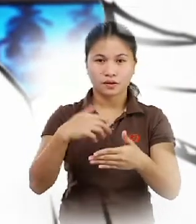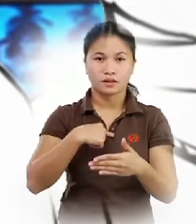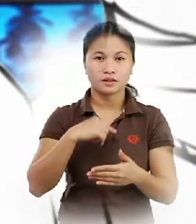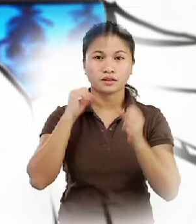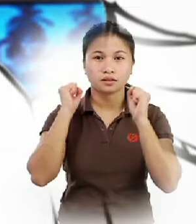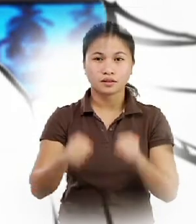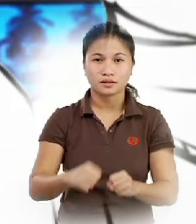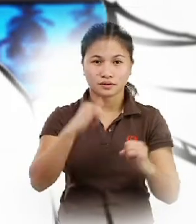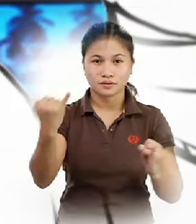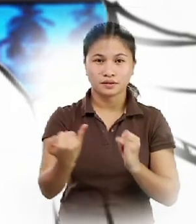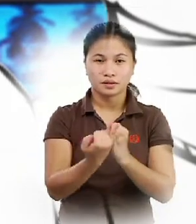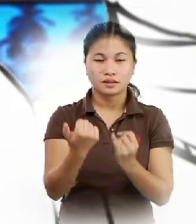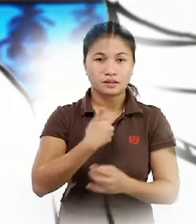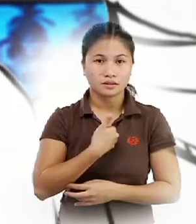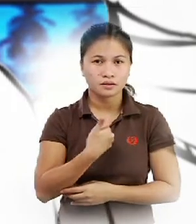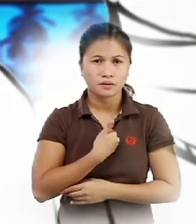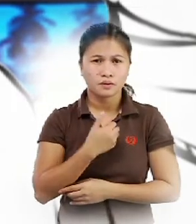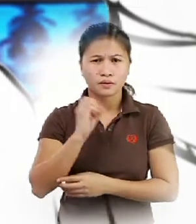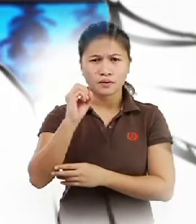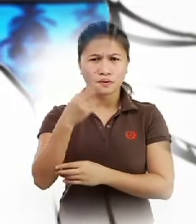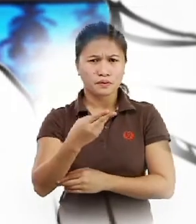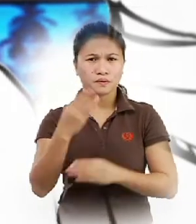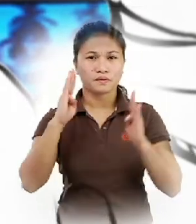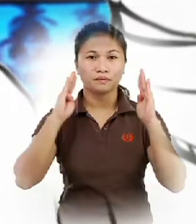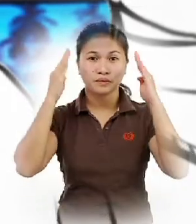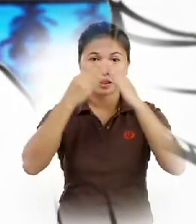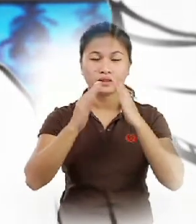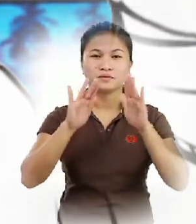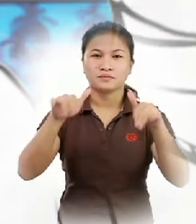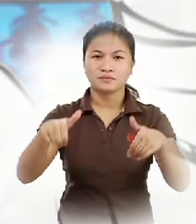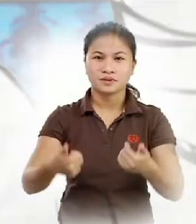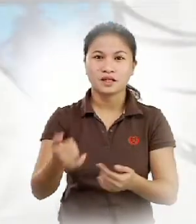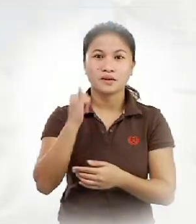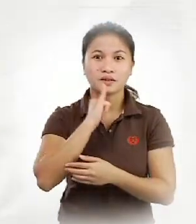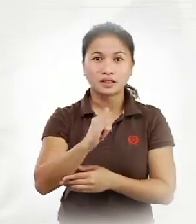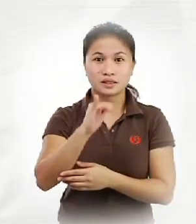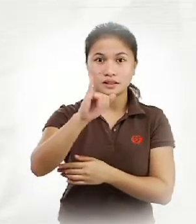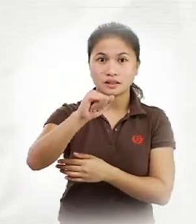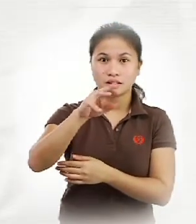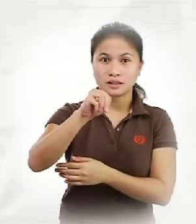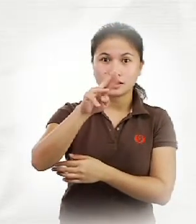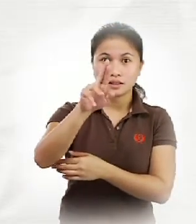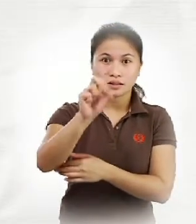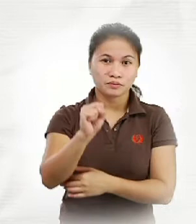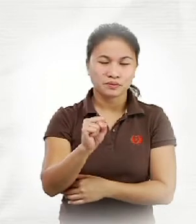the cardinal asked me, oh, Bishop, how is Imus?